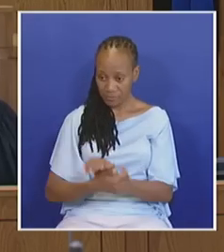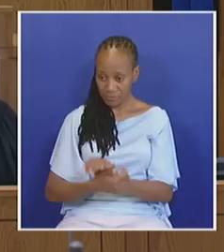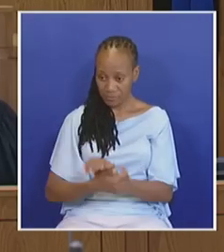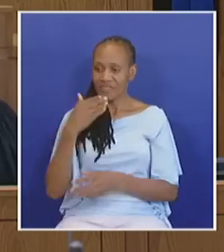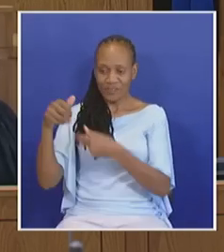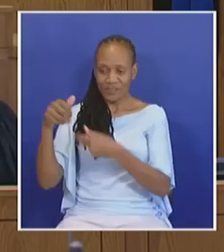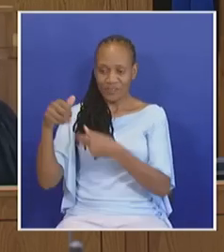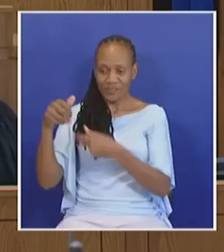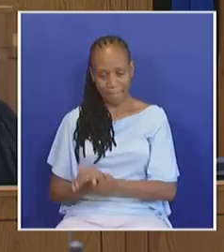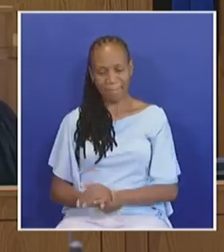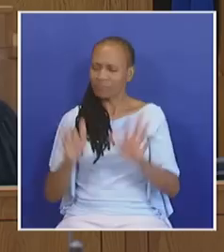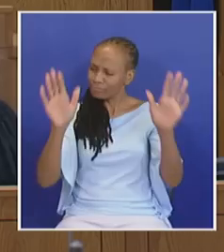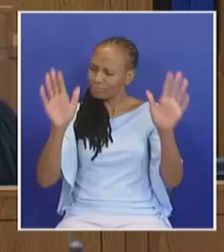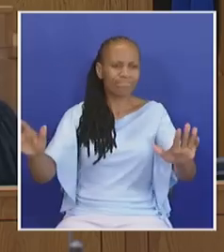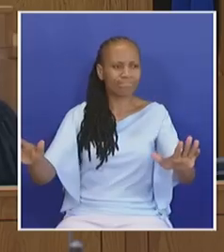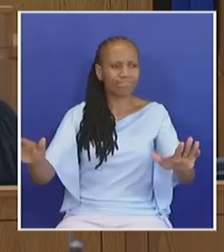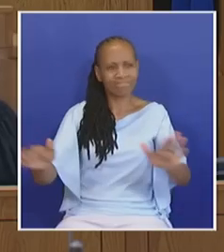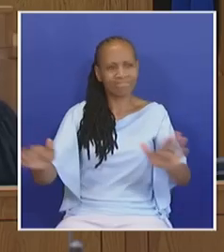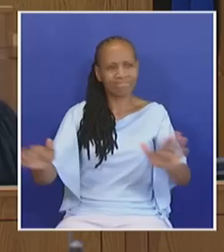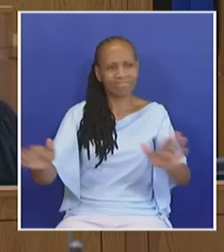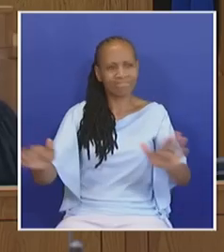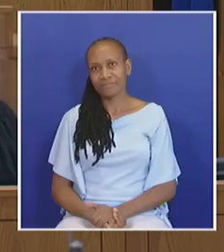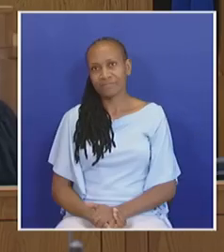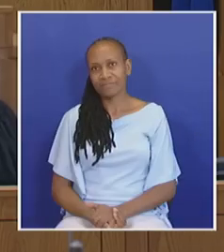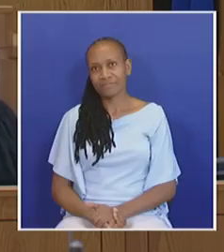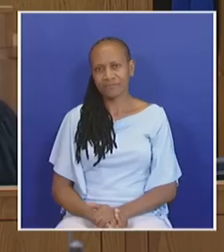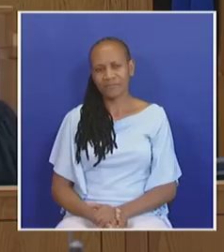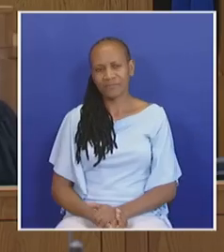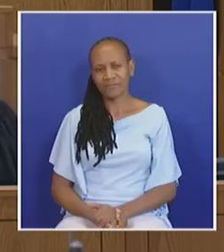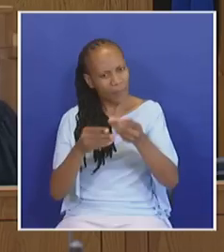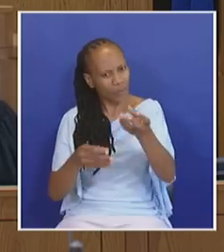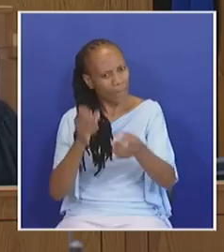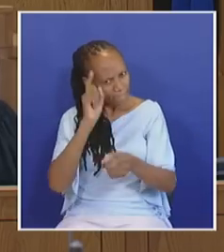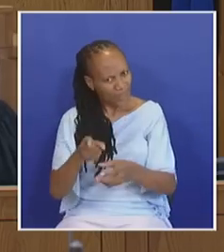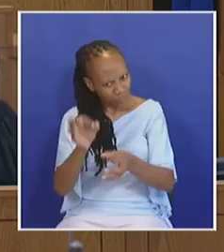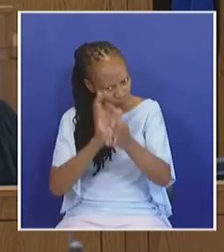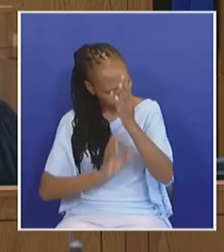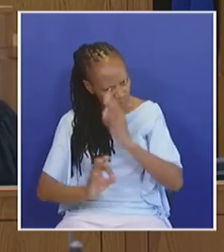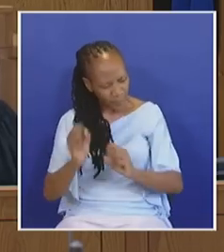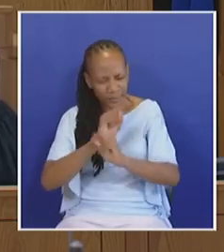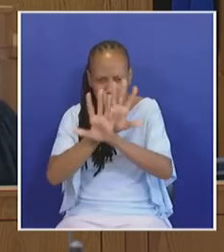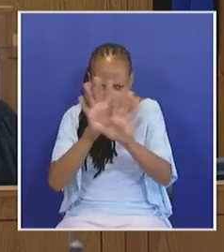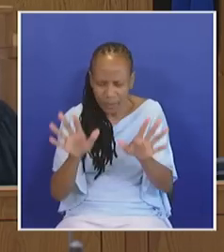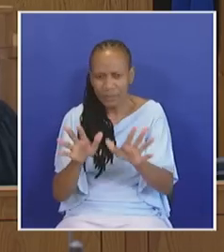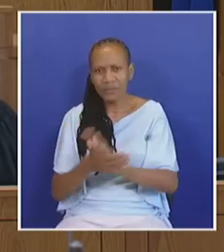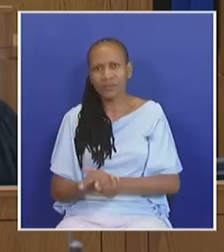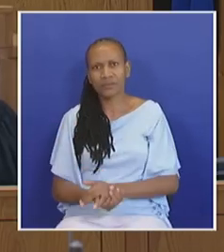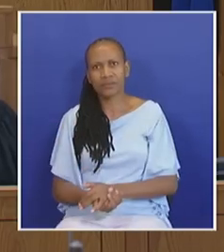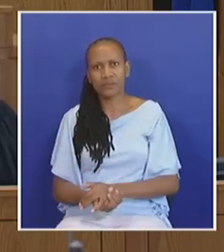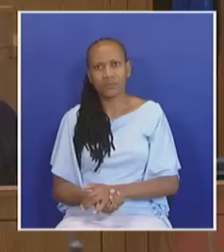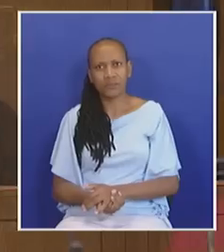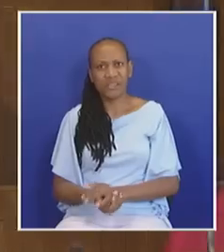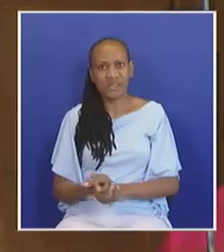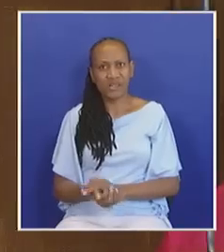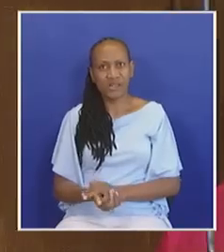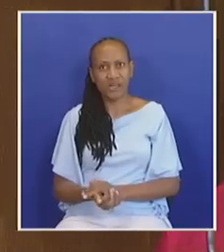Can the Honourable Order. Member, he must give a substantial motion, Chairperson, if he's